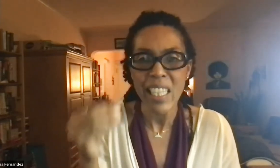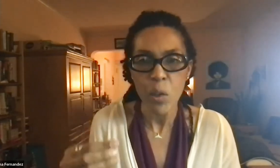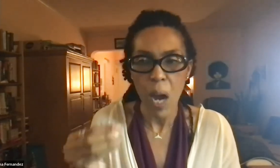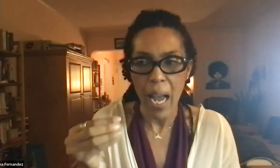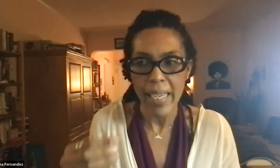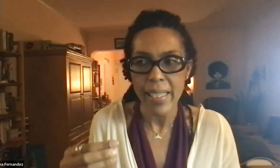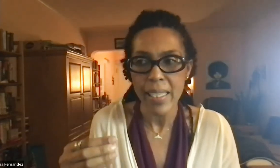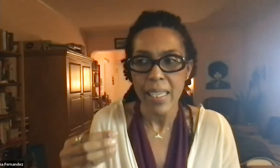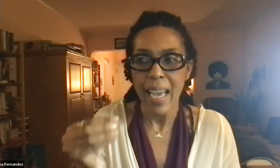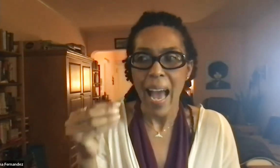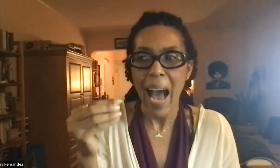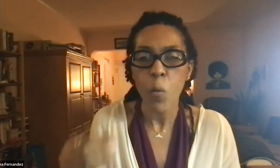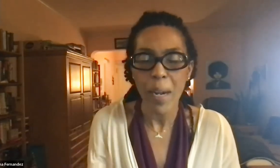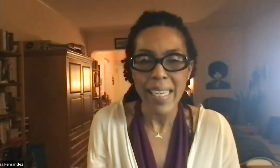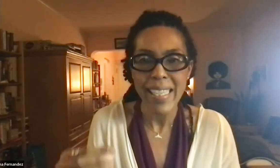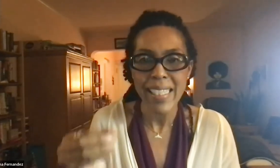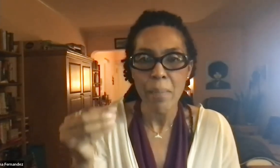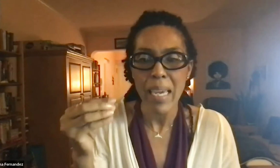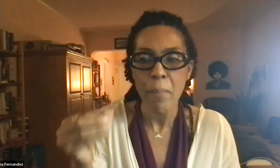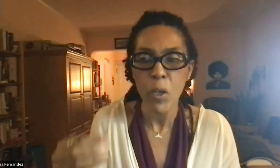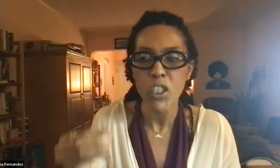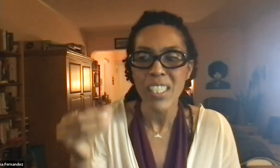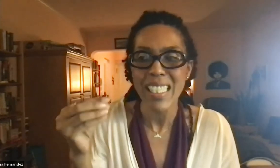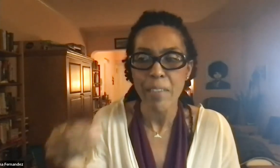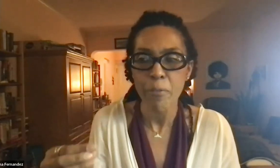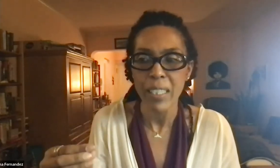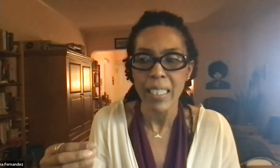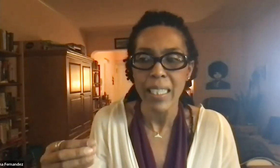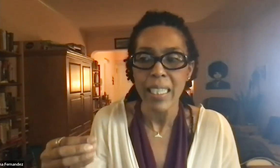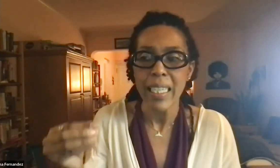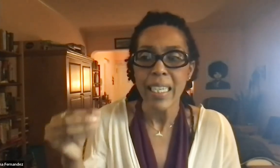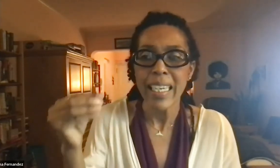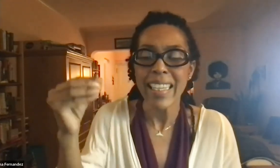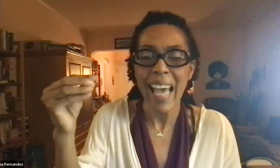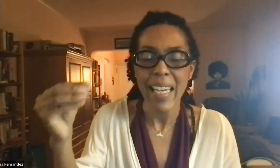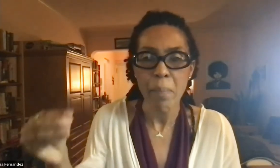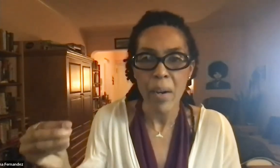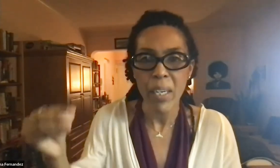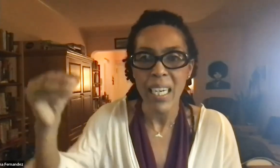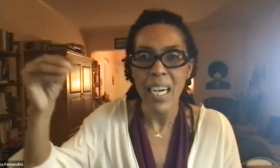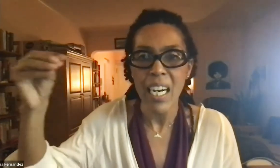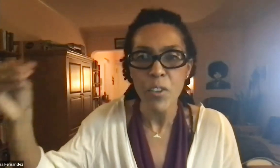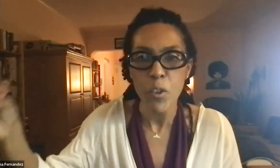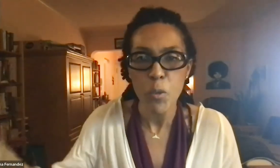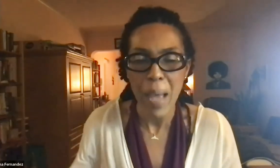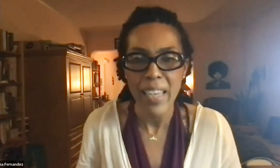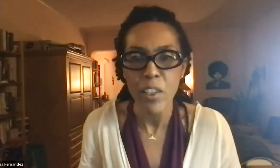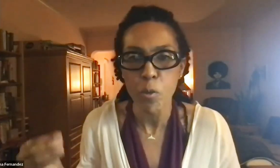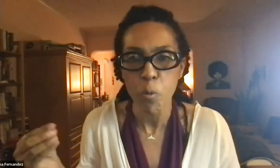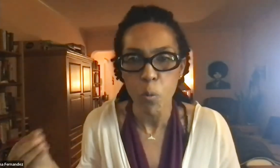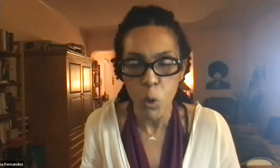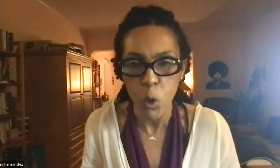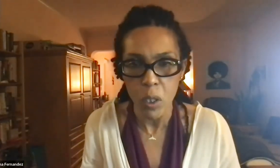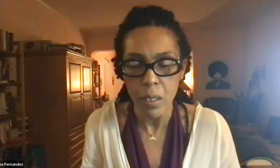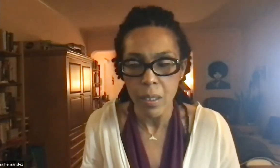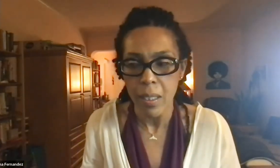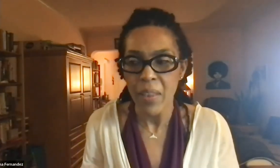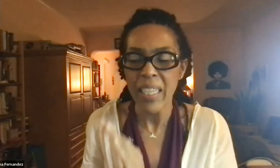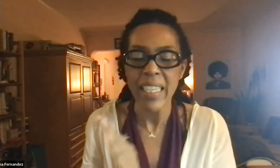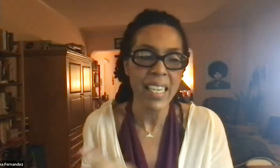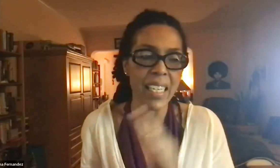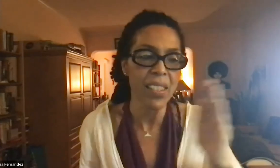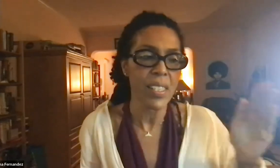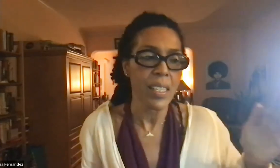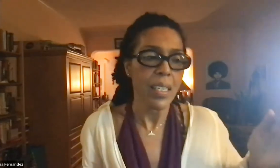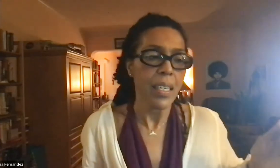literally theorized how racism emerges differently in Latin America under Spanish rule